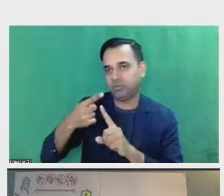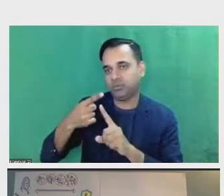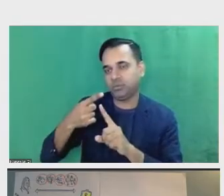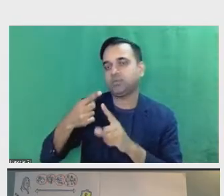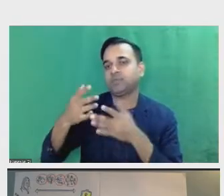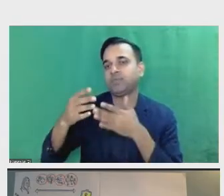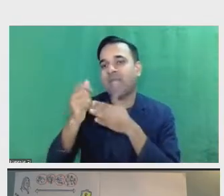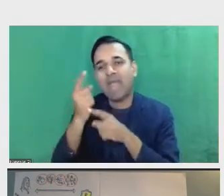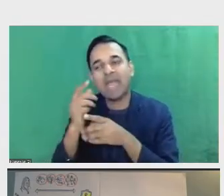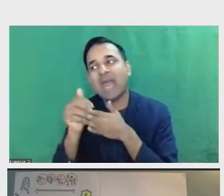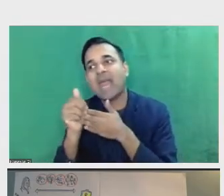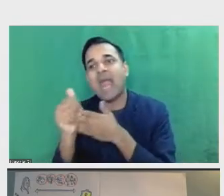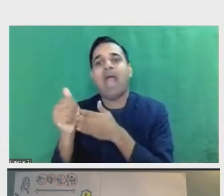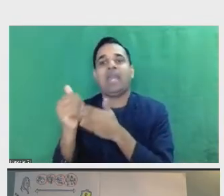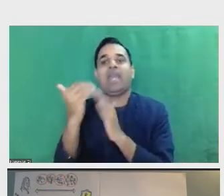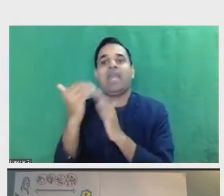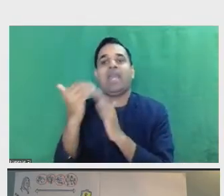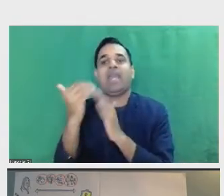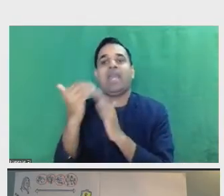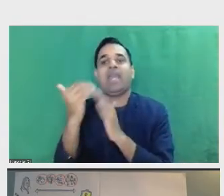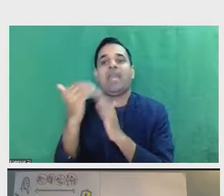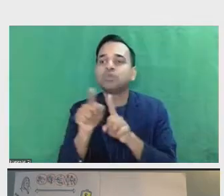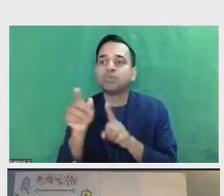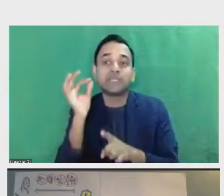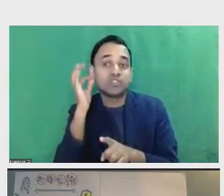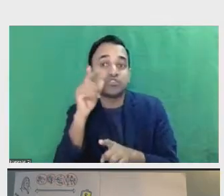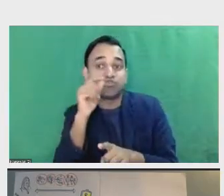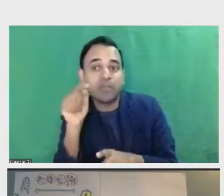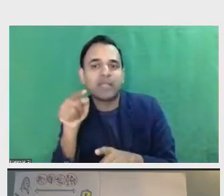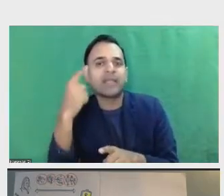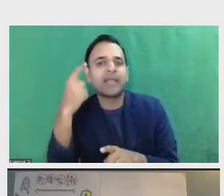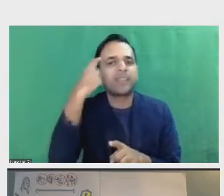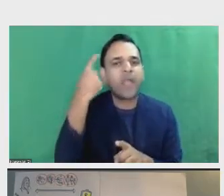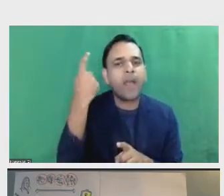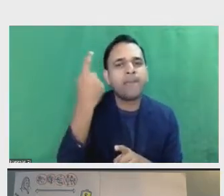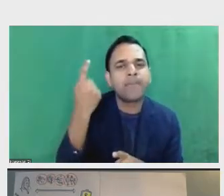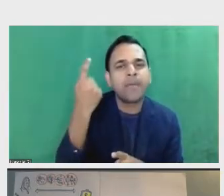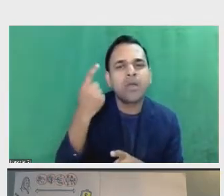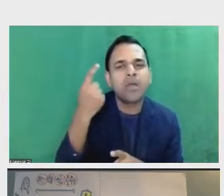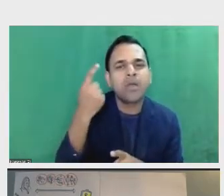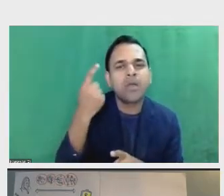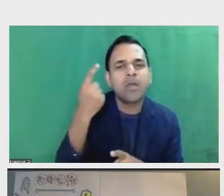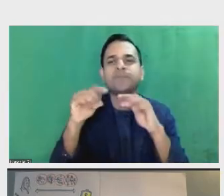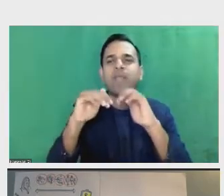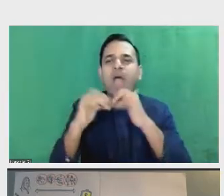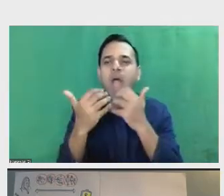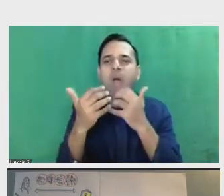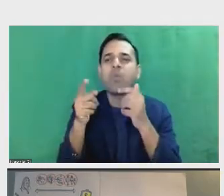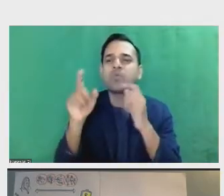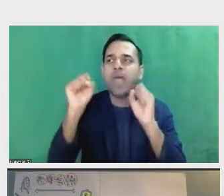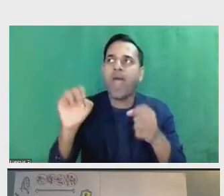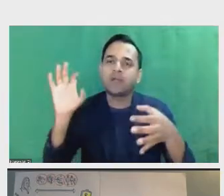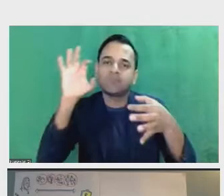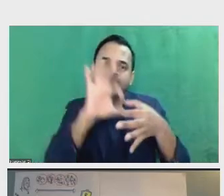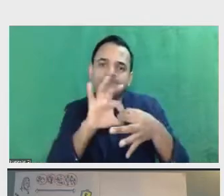example, in the GBF currently, but if you look at, that's the enabling condition, right? When you look at